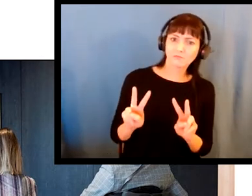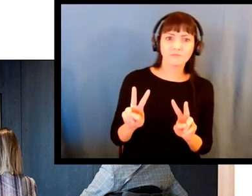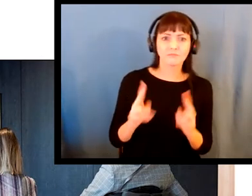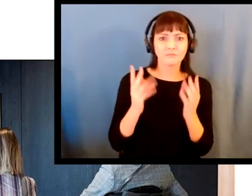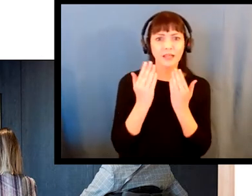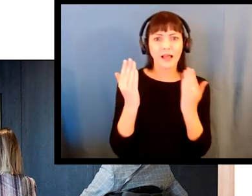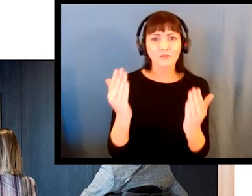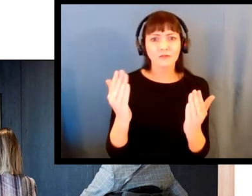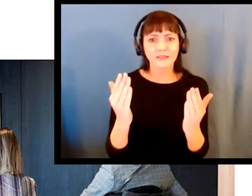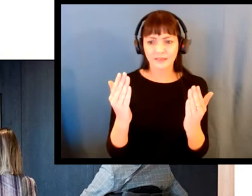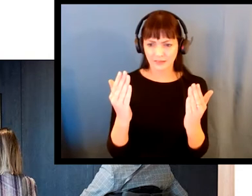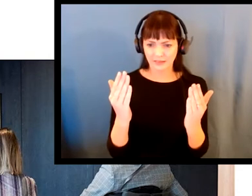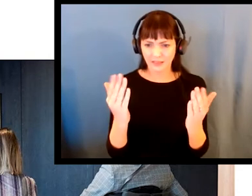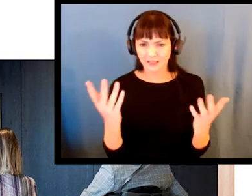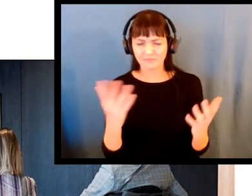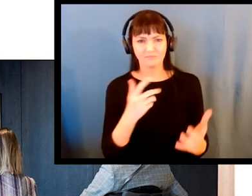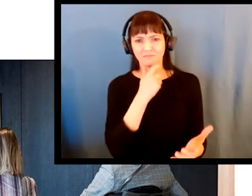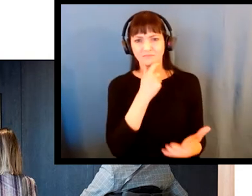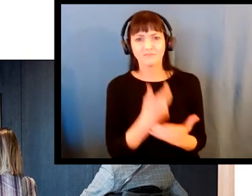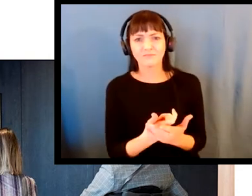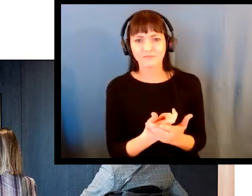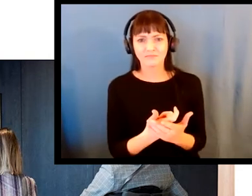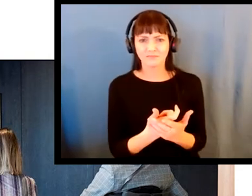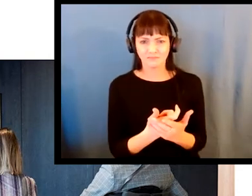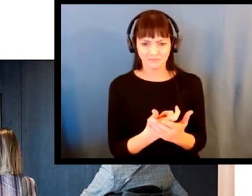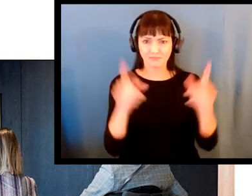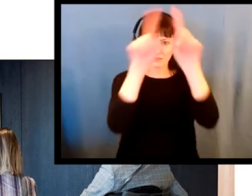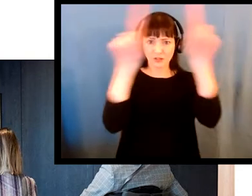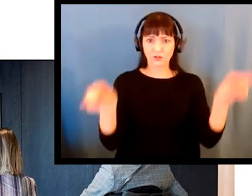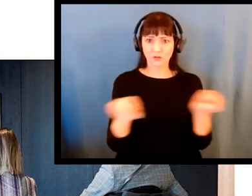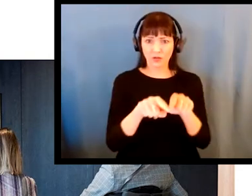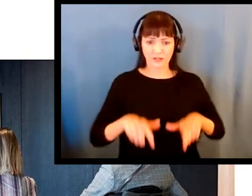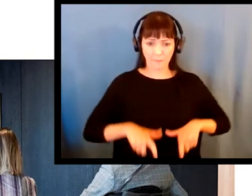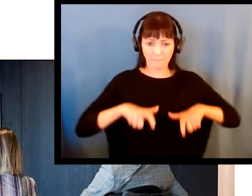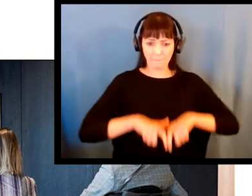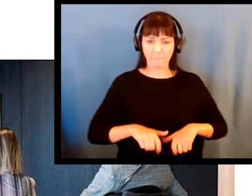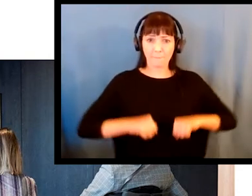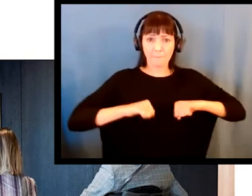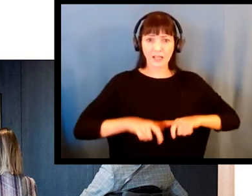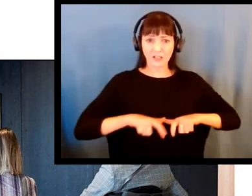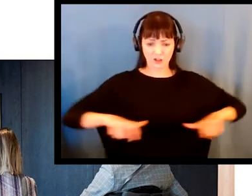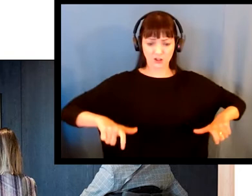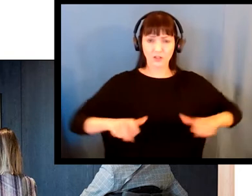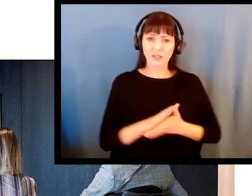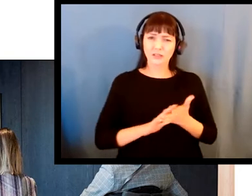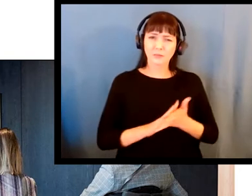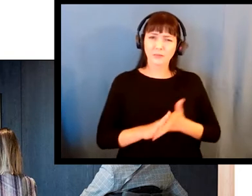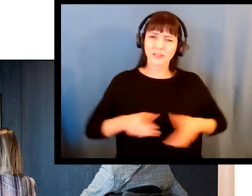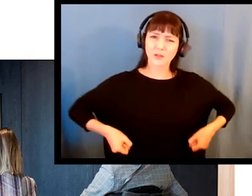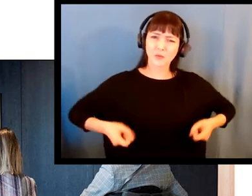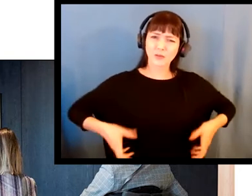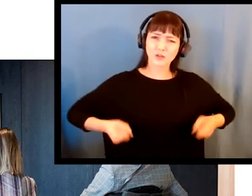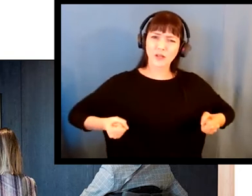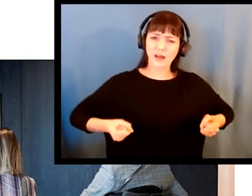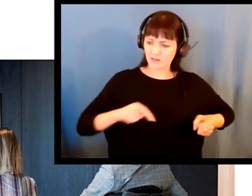galleries, which sees benches centrally placed in front of wall-mounted screens, a convention that positions wheelchair users